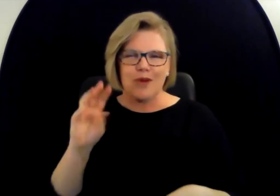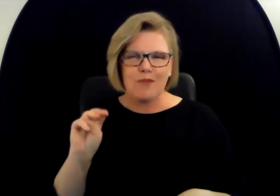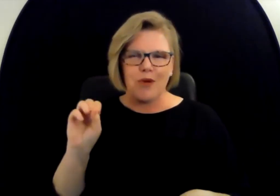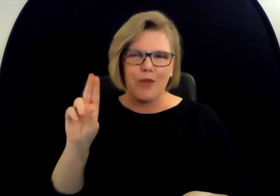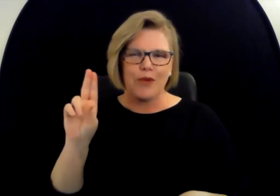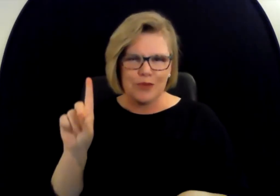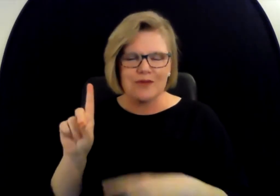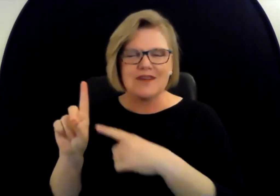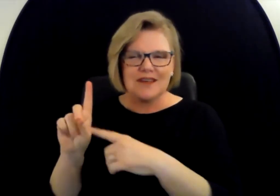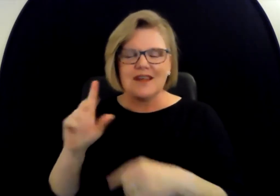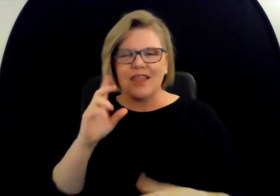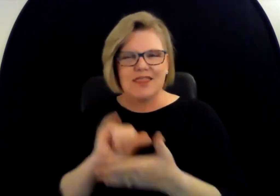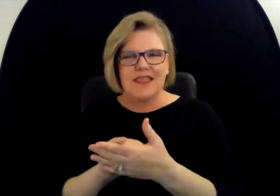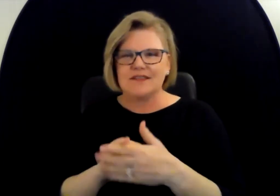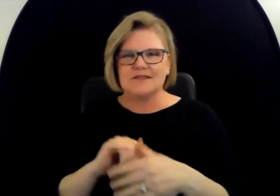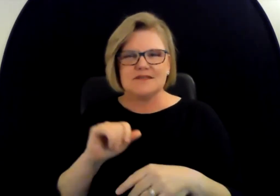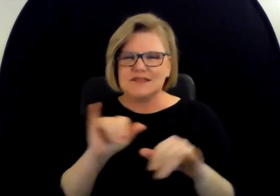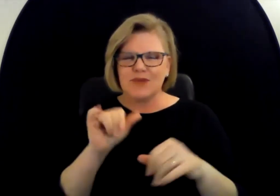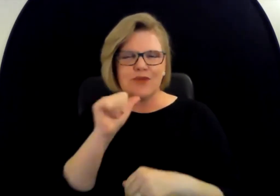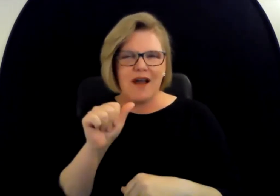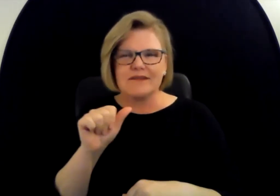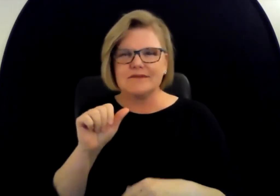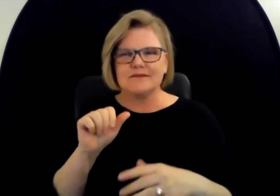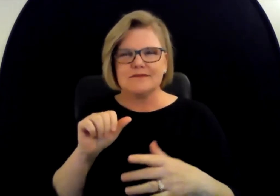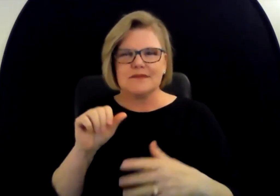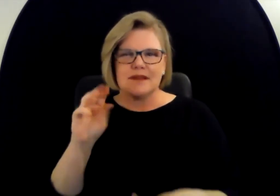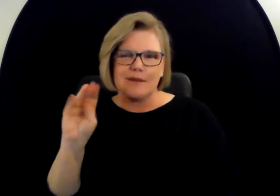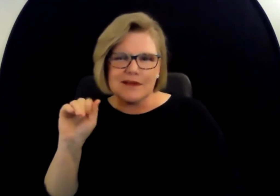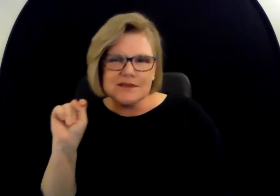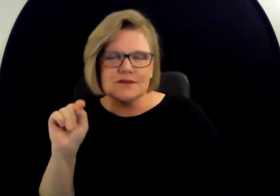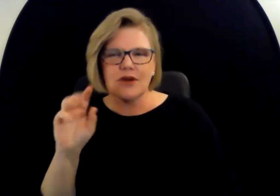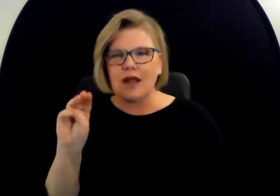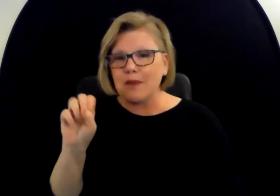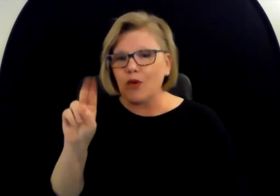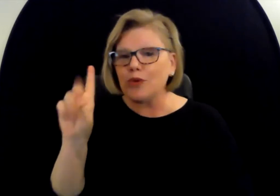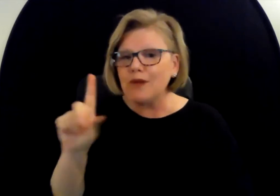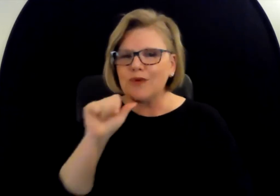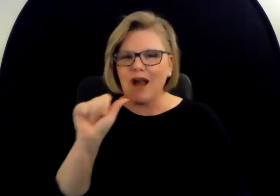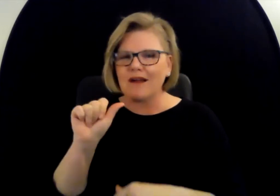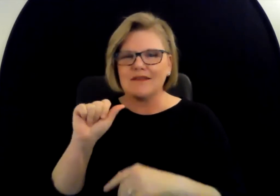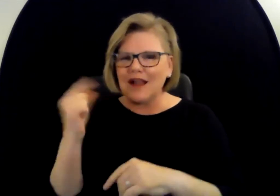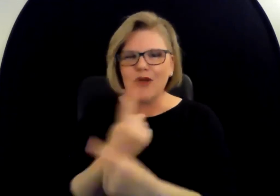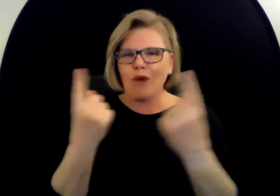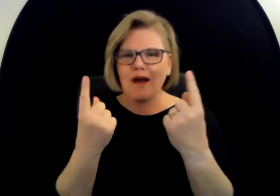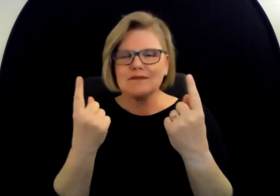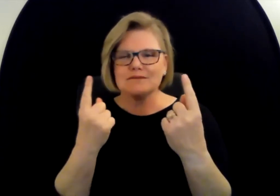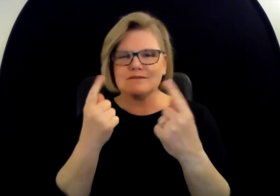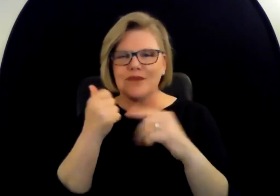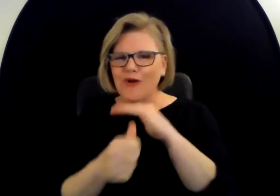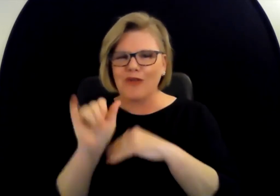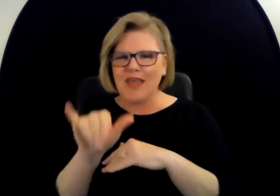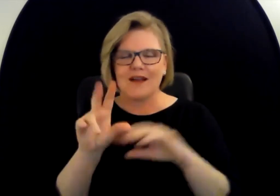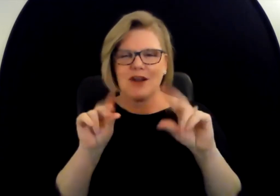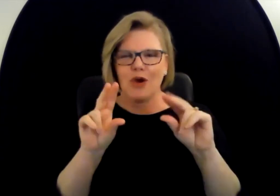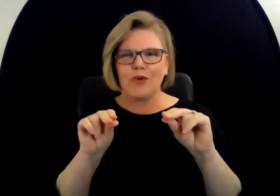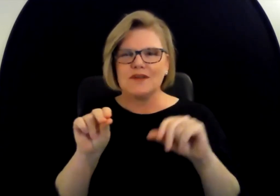another medication. So we're not an MAT clinic. Everybody here isn't on MAT or MOUD. And it's just another medication.